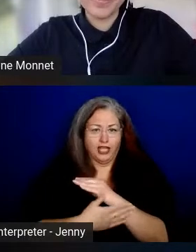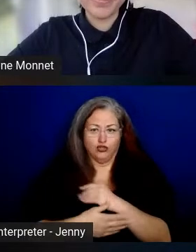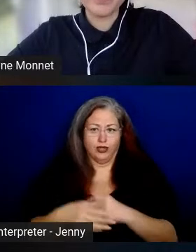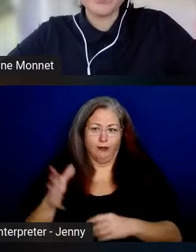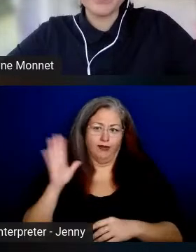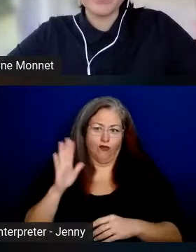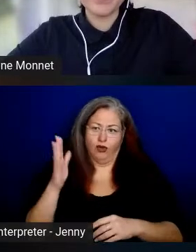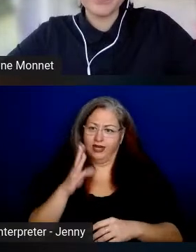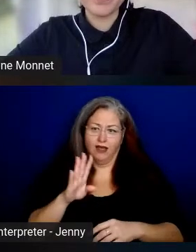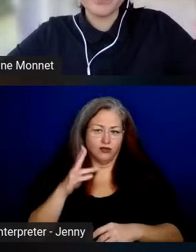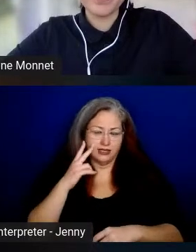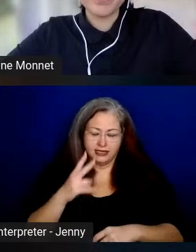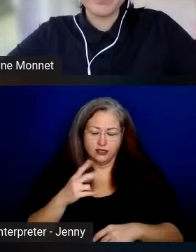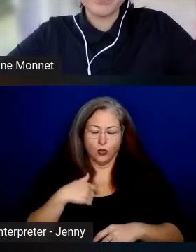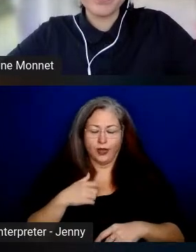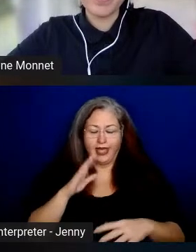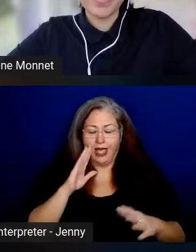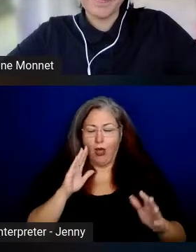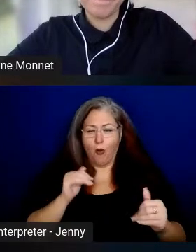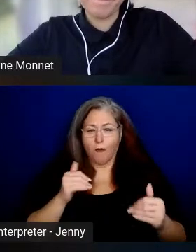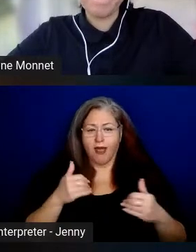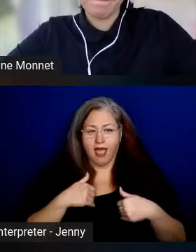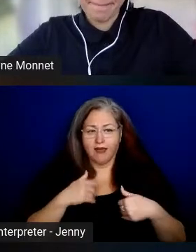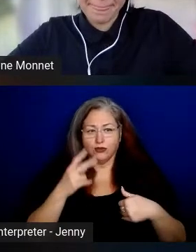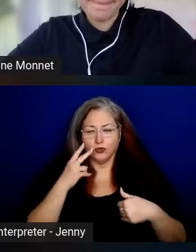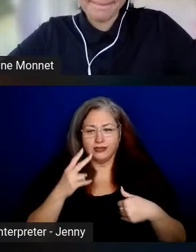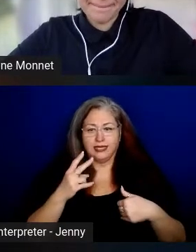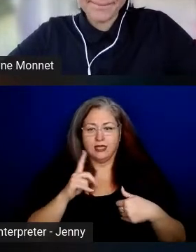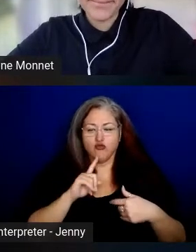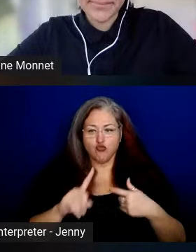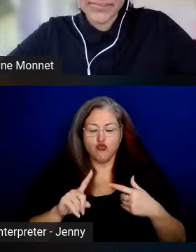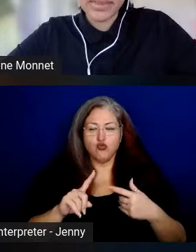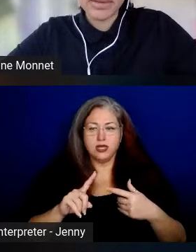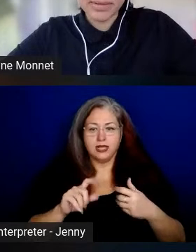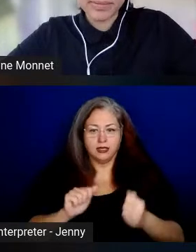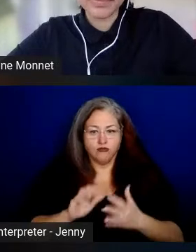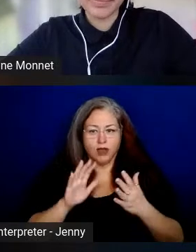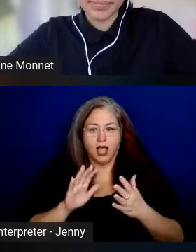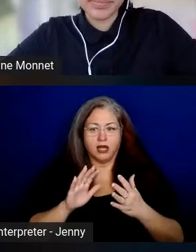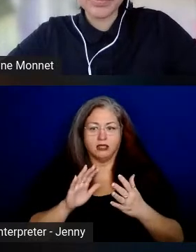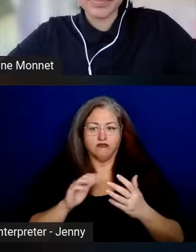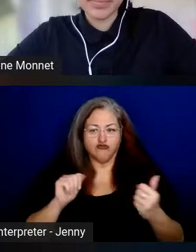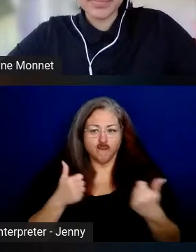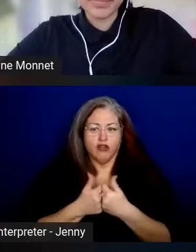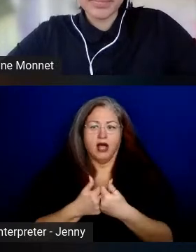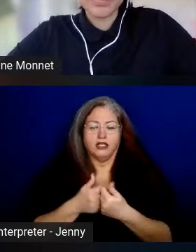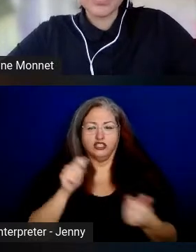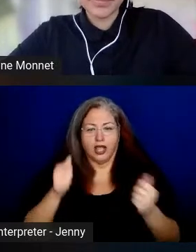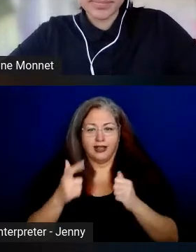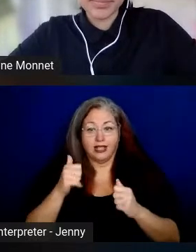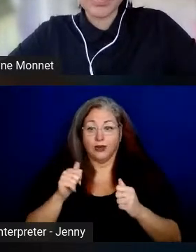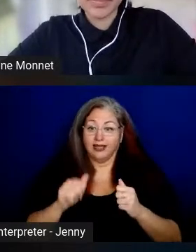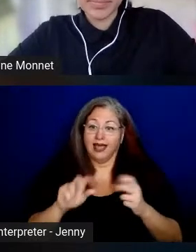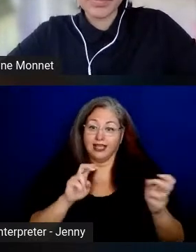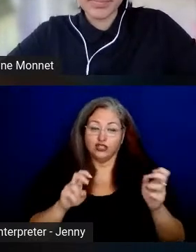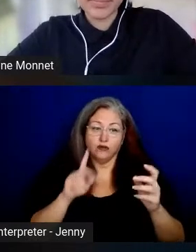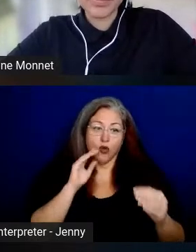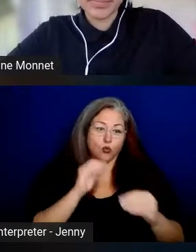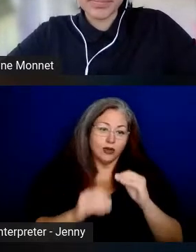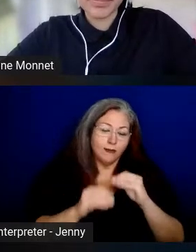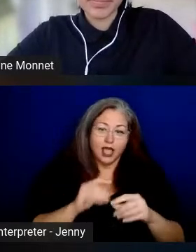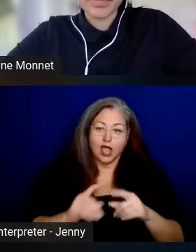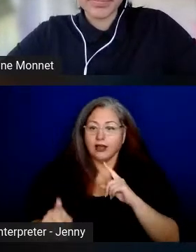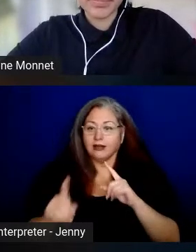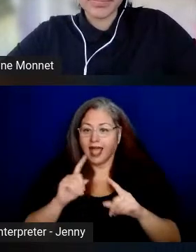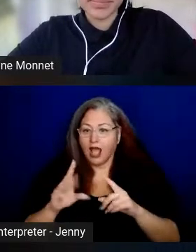that we're seeing this kind of reckoning. It's hard, and that's why issues of repair, dialogue, and